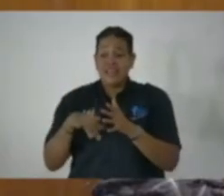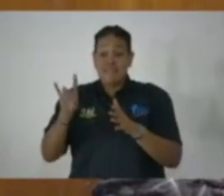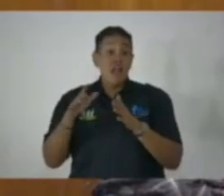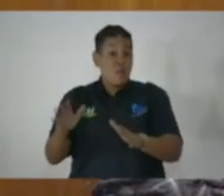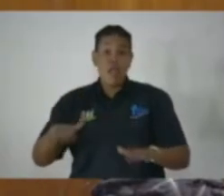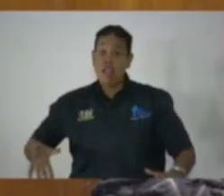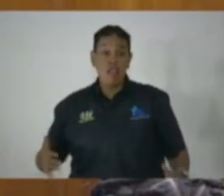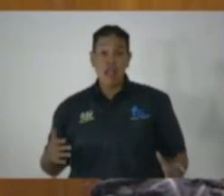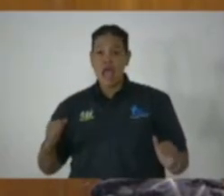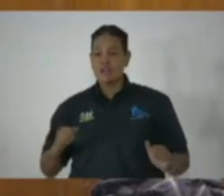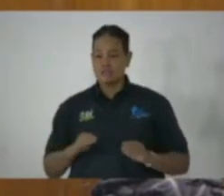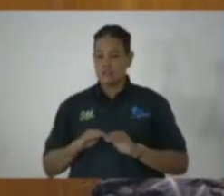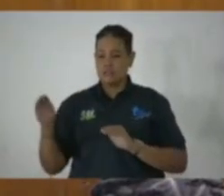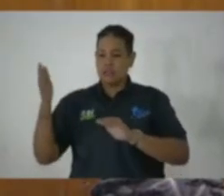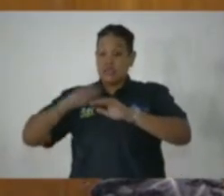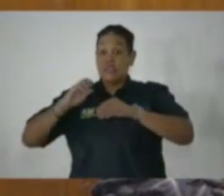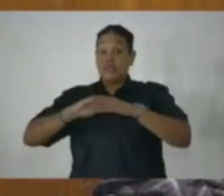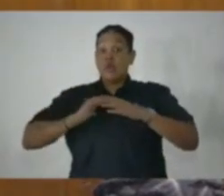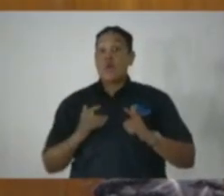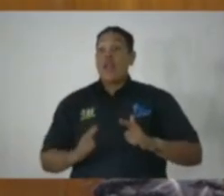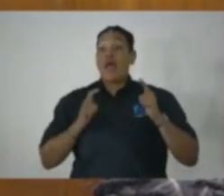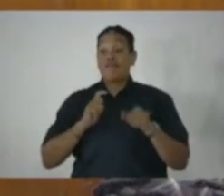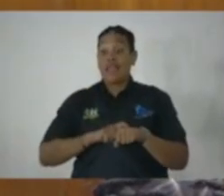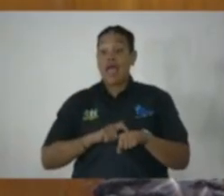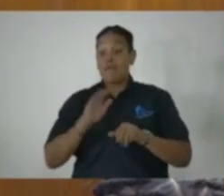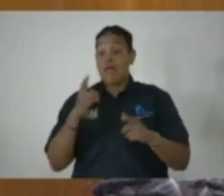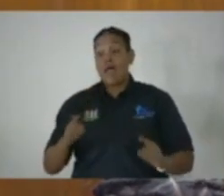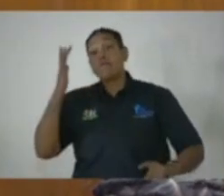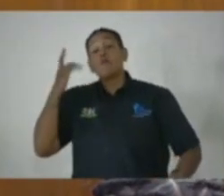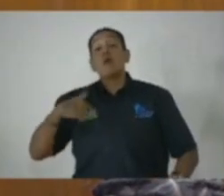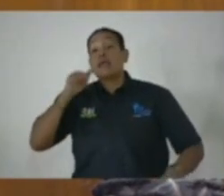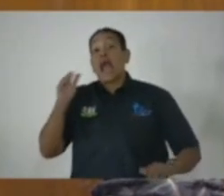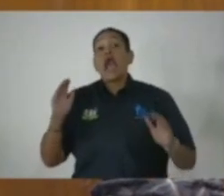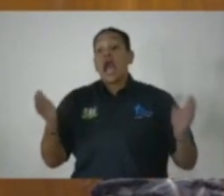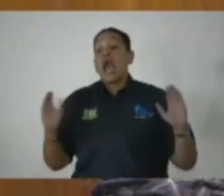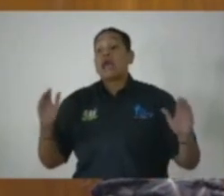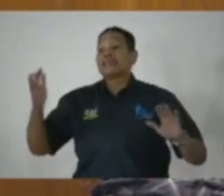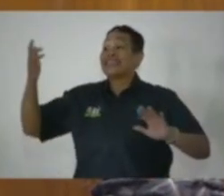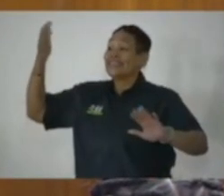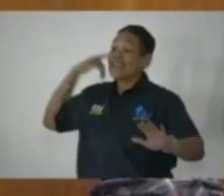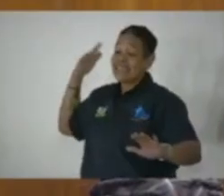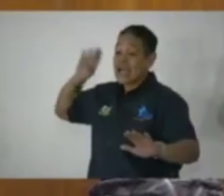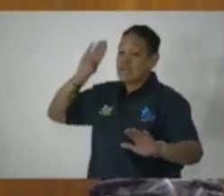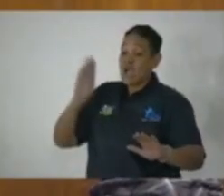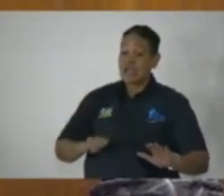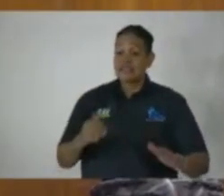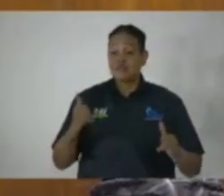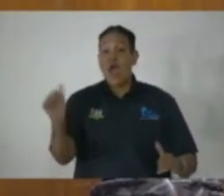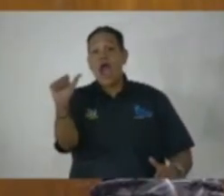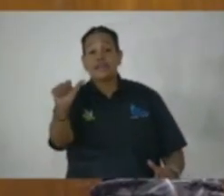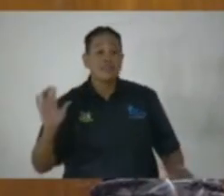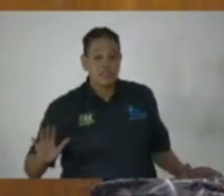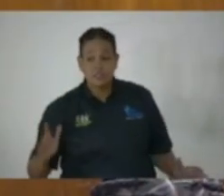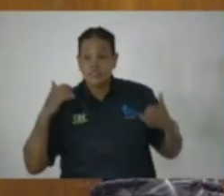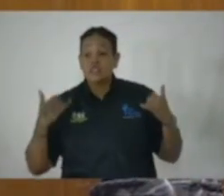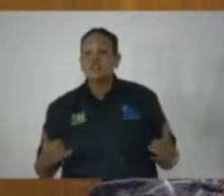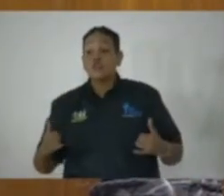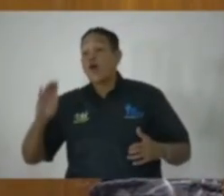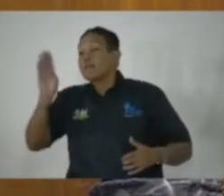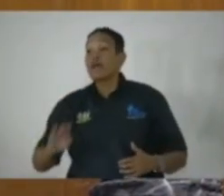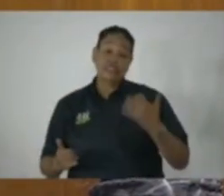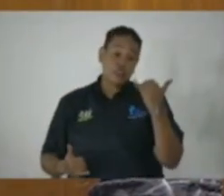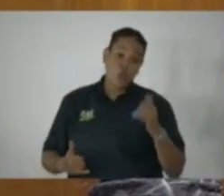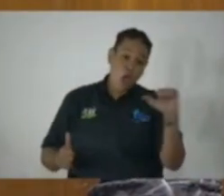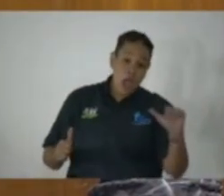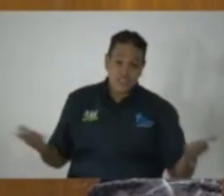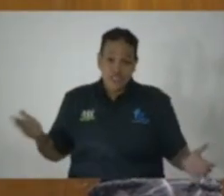way in our lifetime. Because we now compare long time Brazil to Argentina. It's now Brazil to now